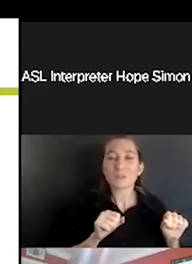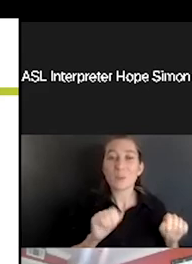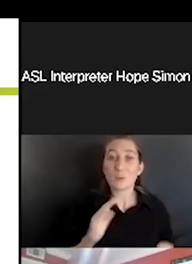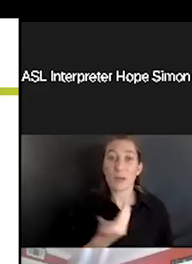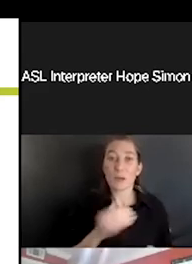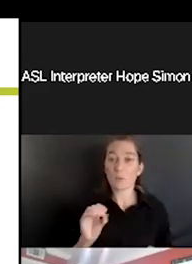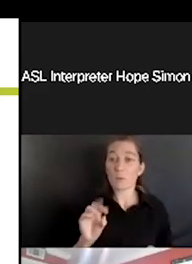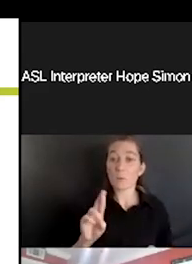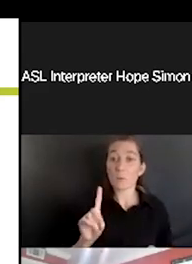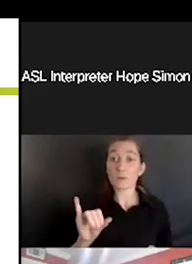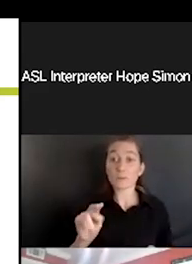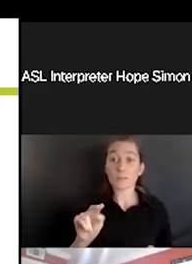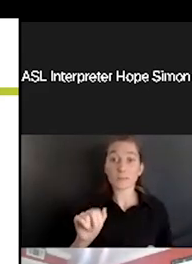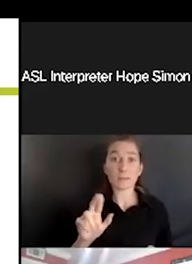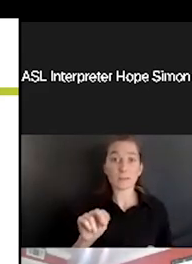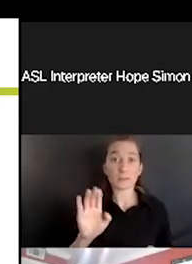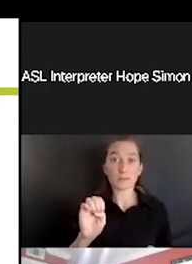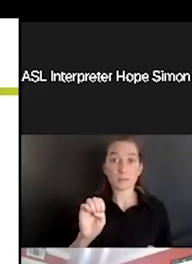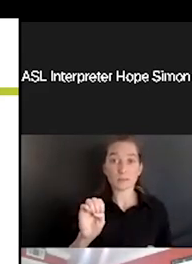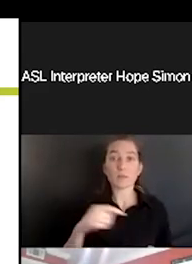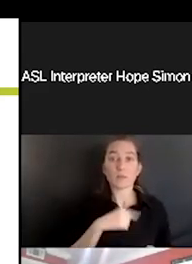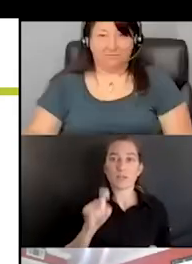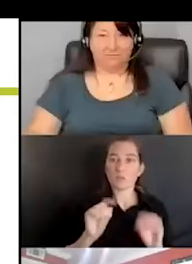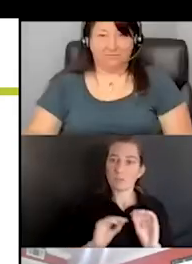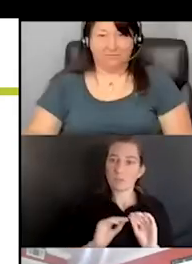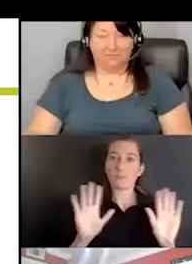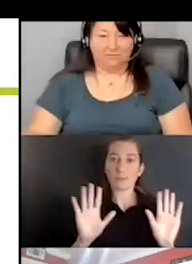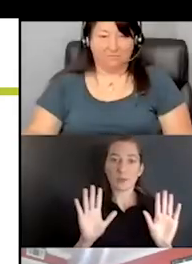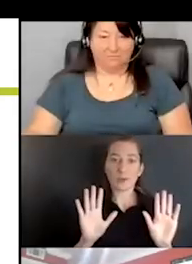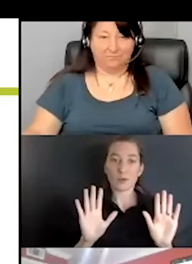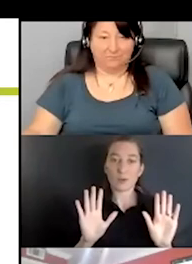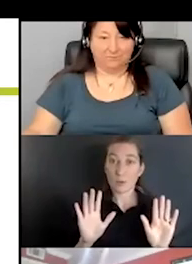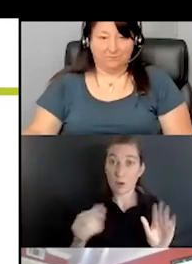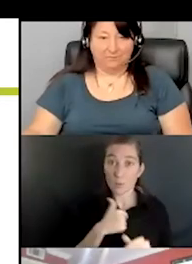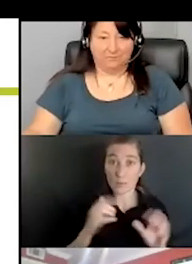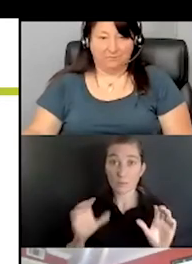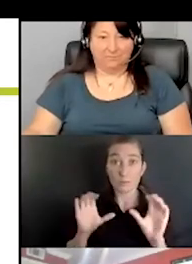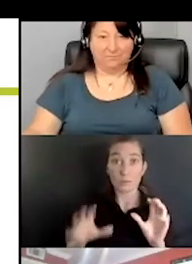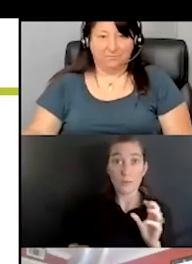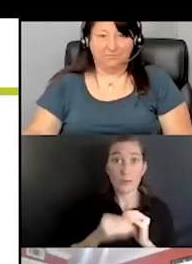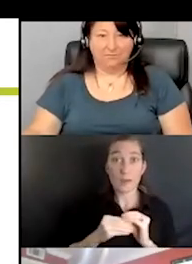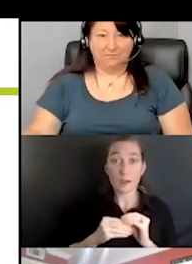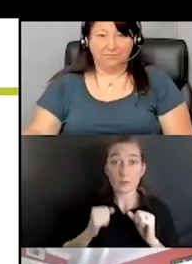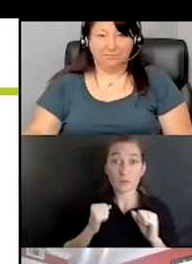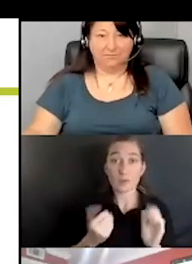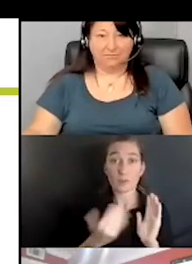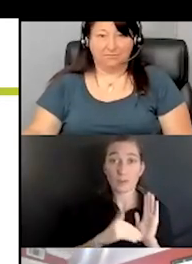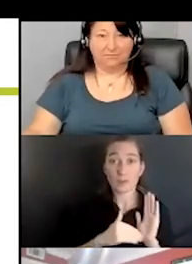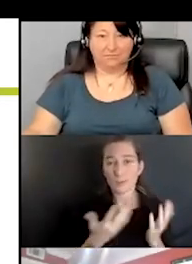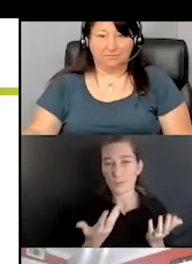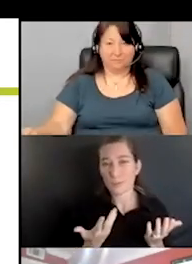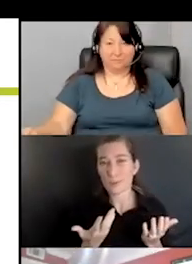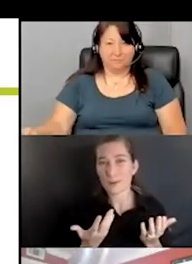about is clear. The other thing that I want to make sure it's very clear is that we want to make sure that we are talking about